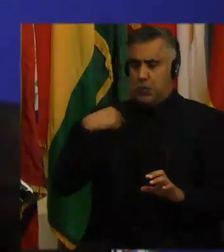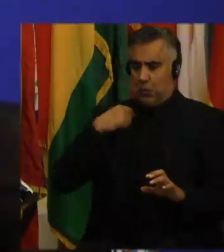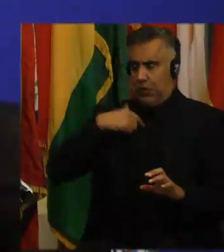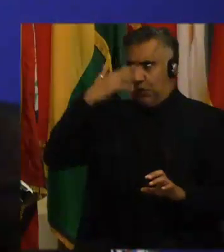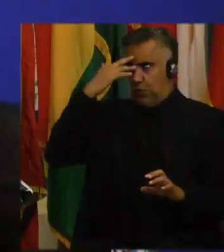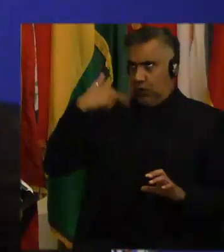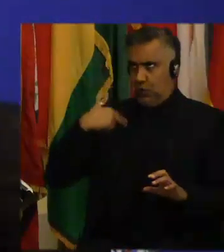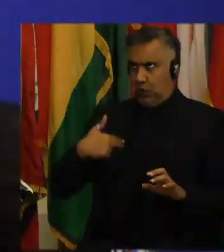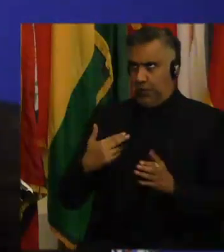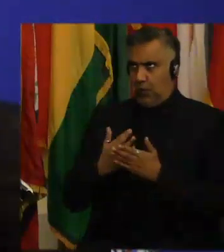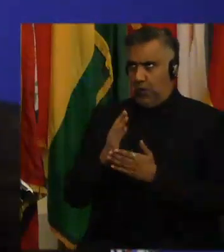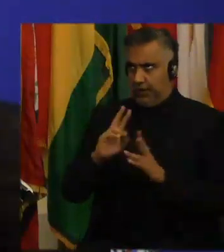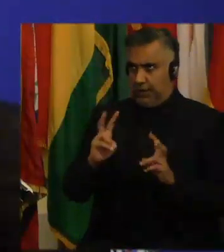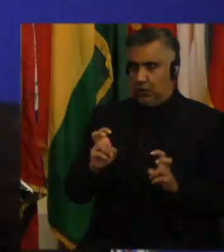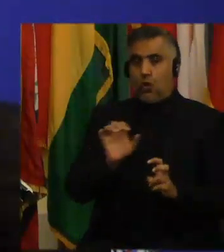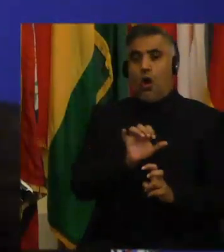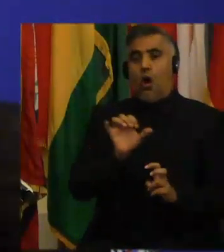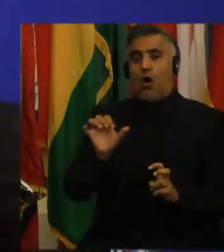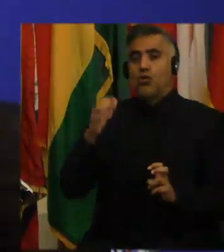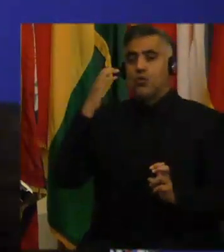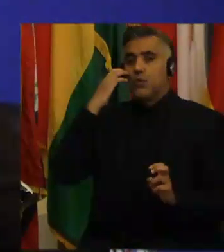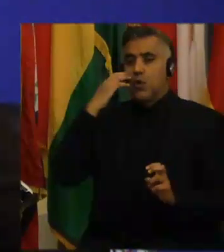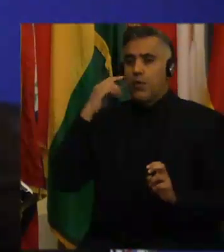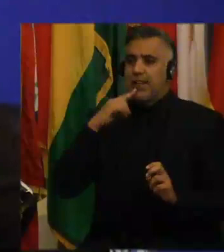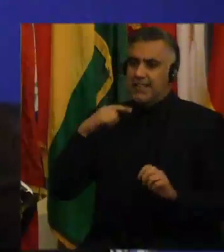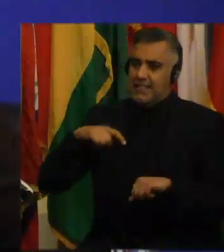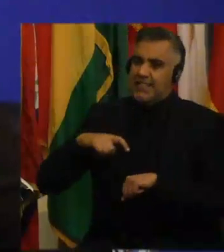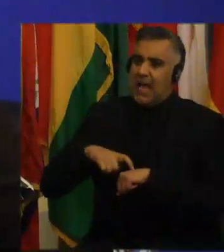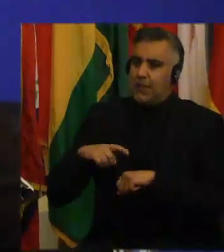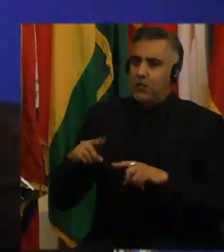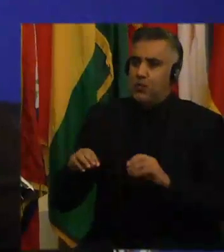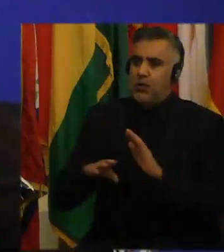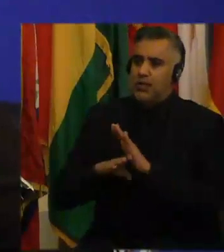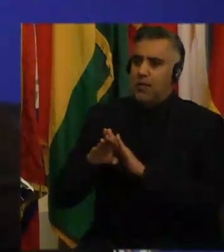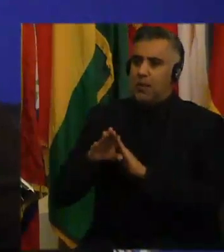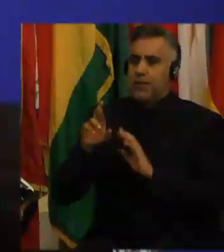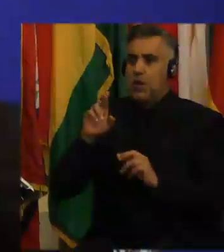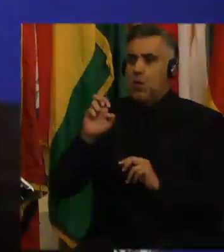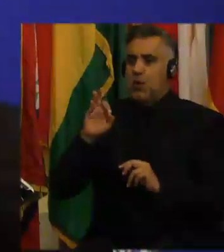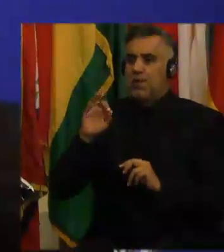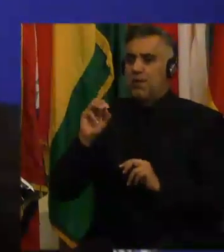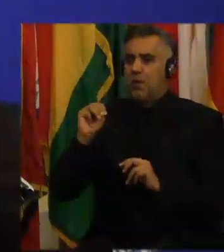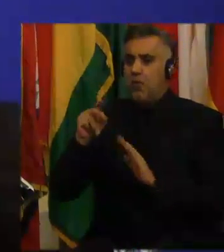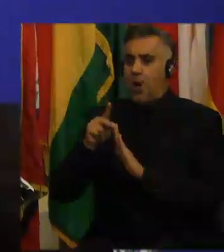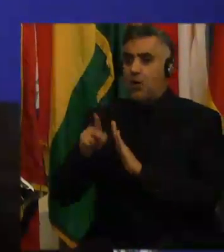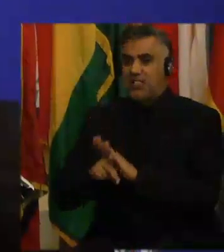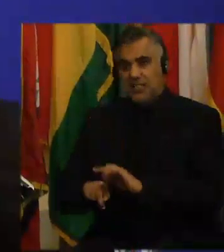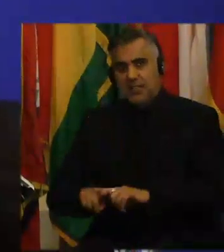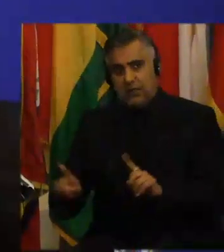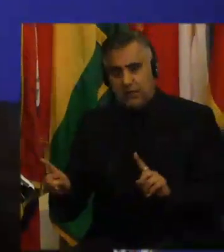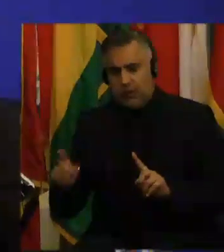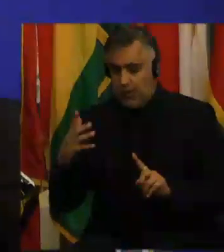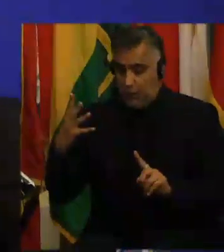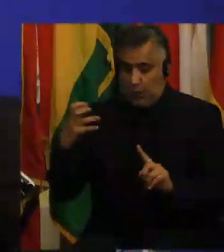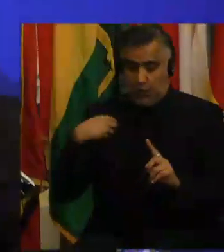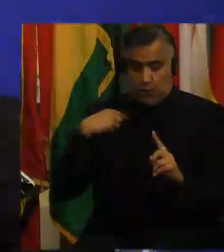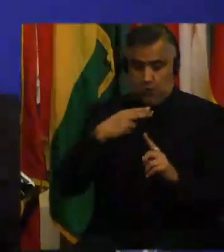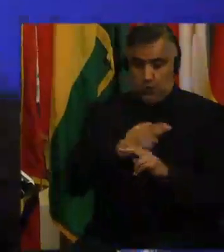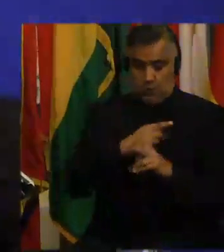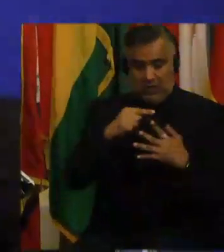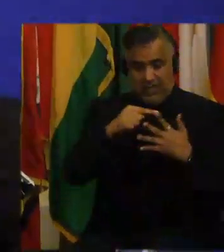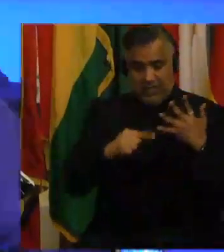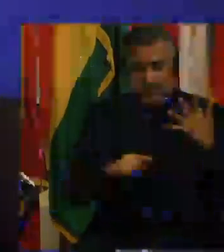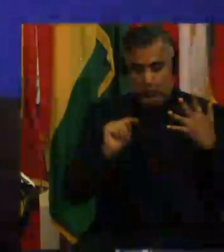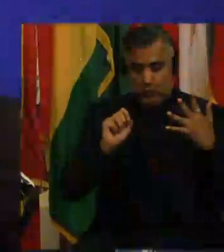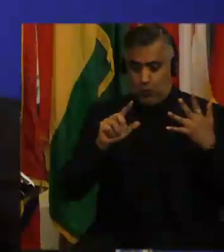issue, but also because we understand that it's time to do development and foreign policy differently. If we want to use these tools to change